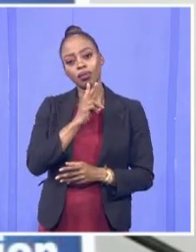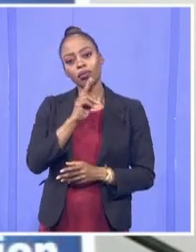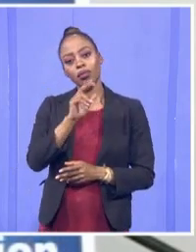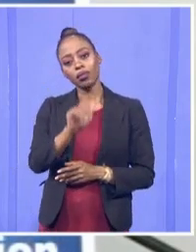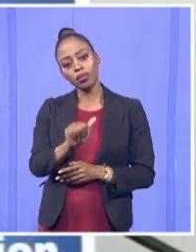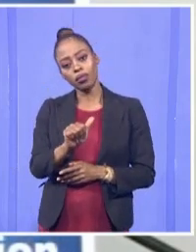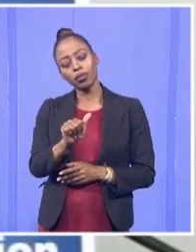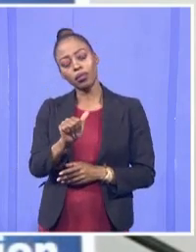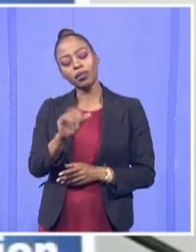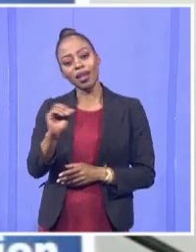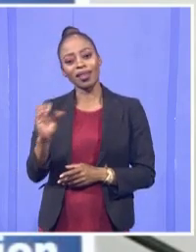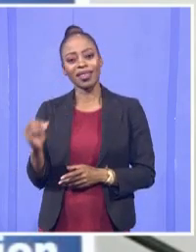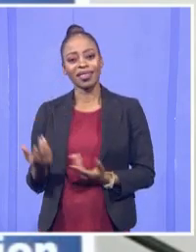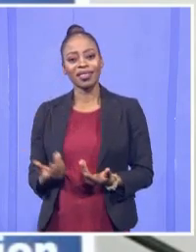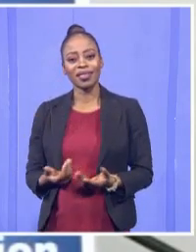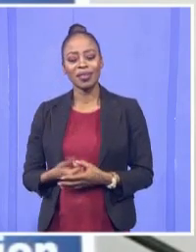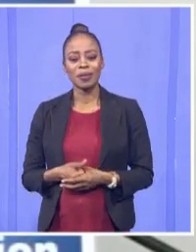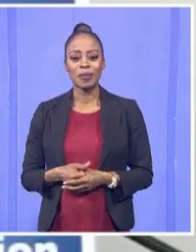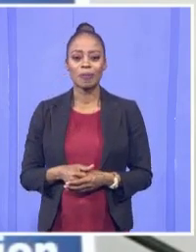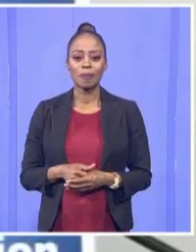2,600 applications.